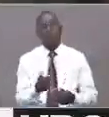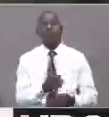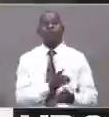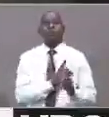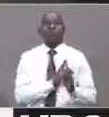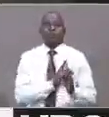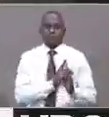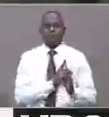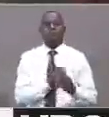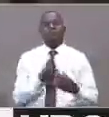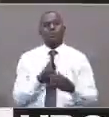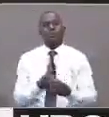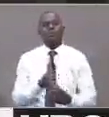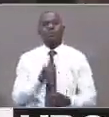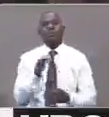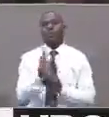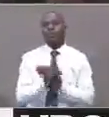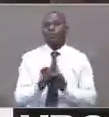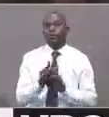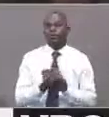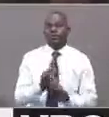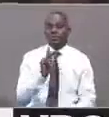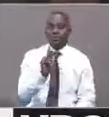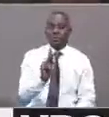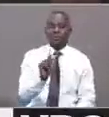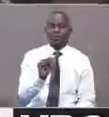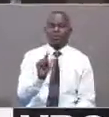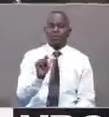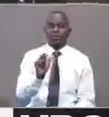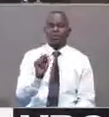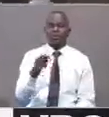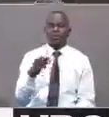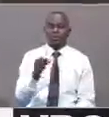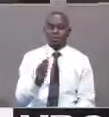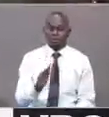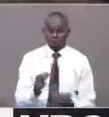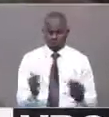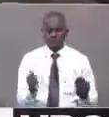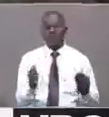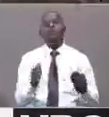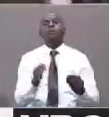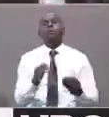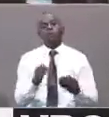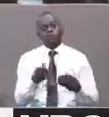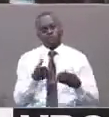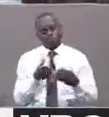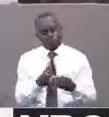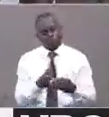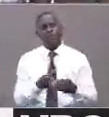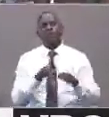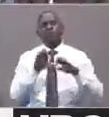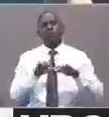in the districts of Karenga and Kabong to emphasize the President's protracted move to